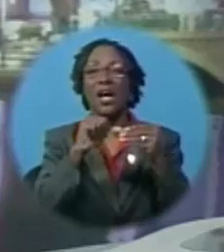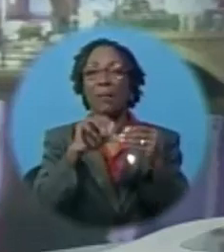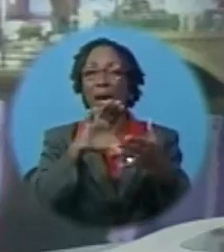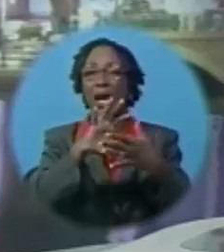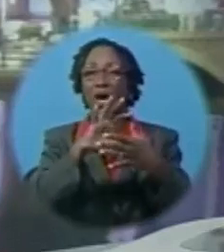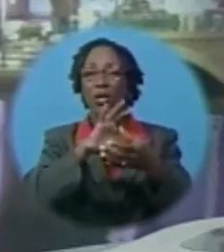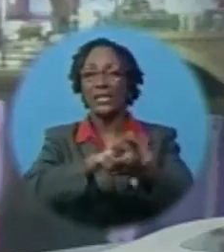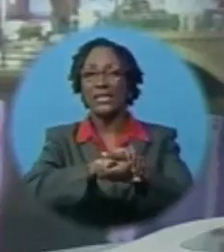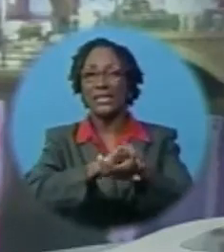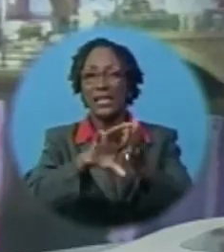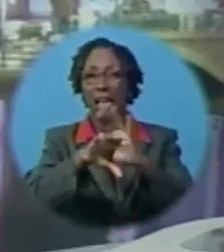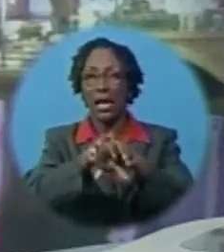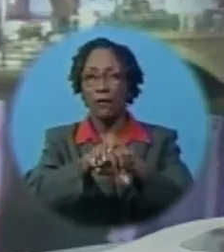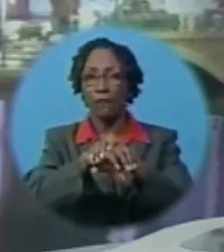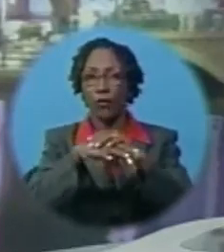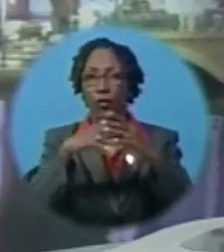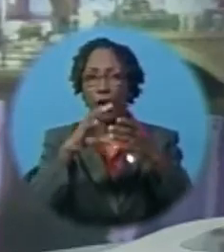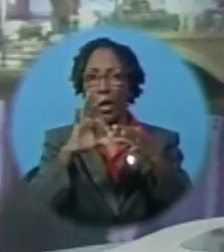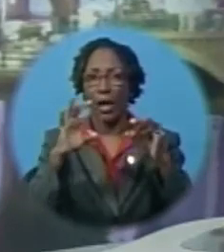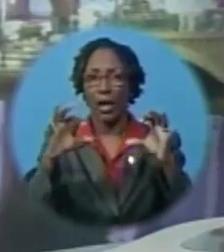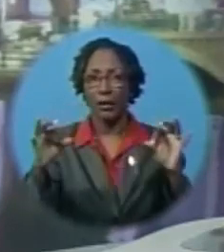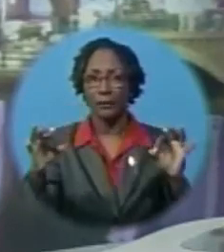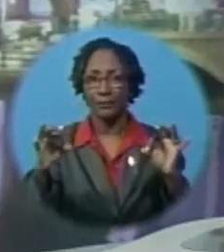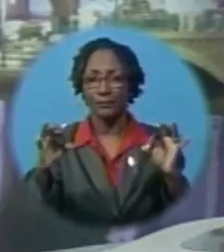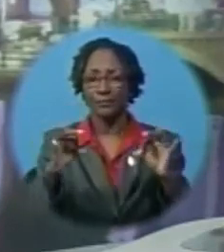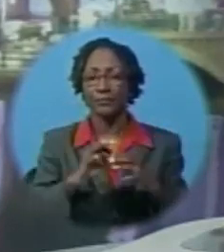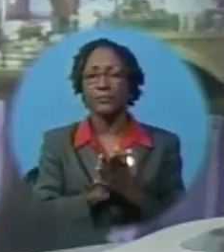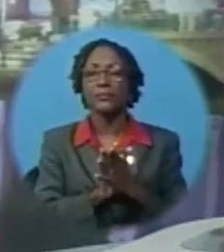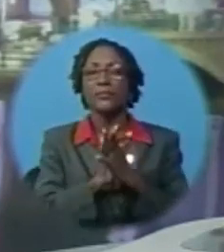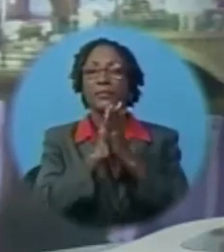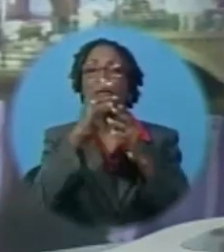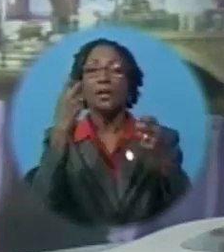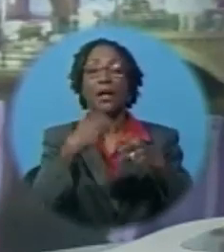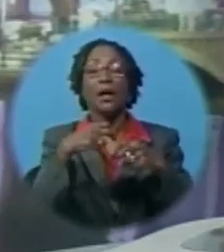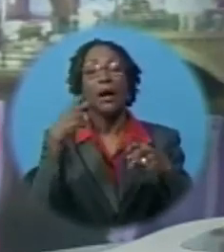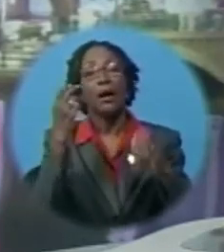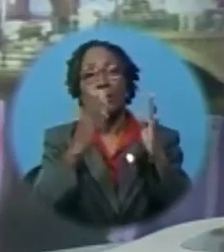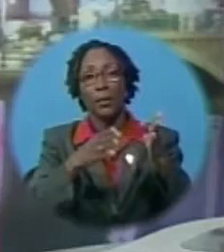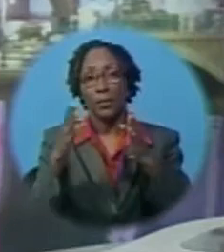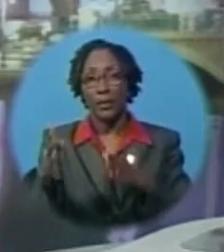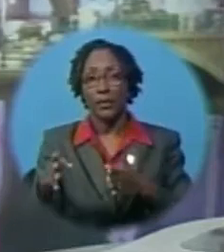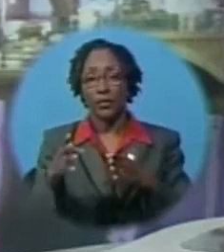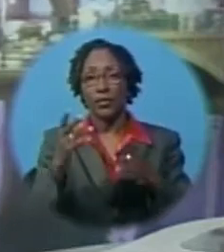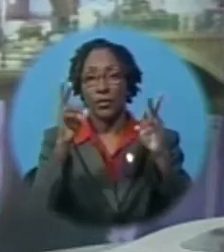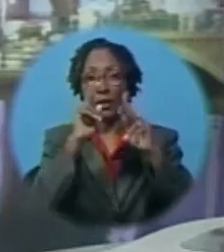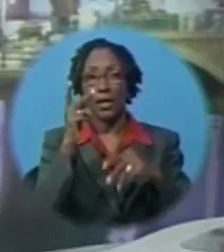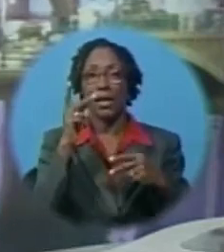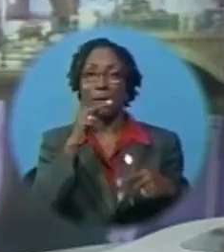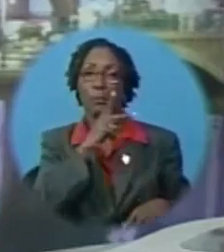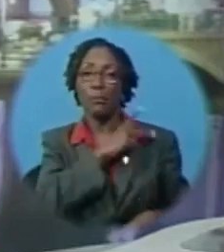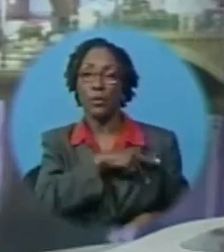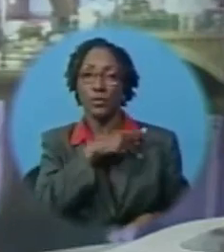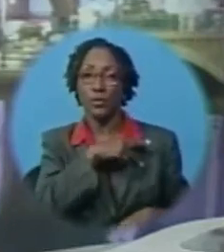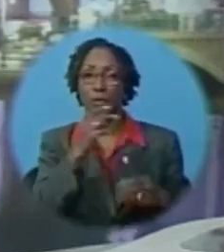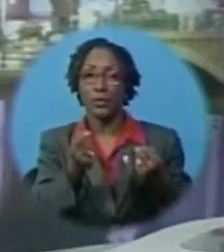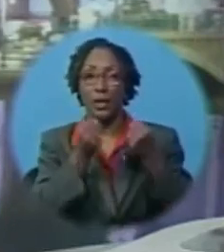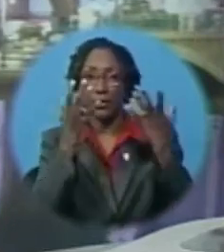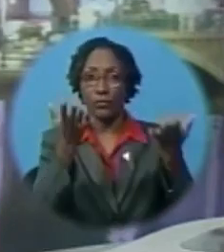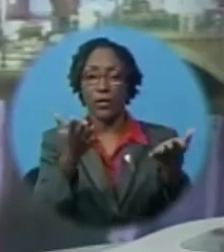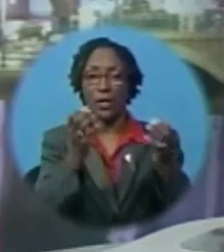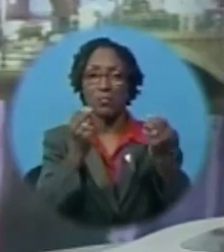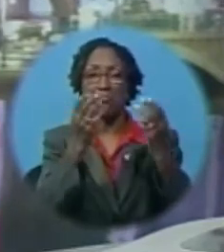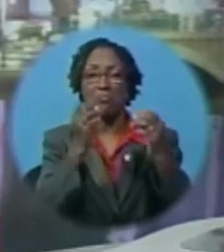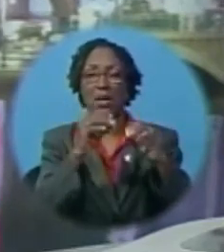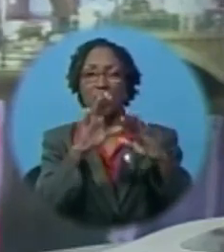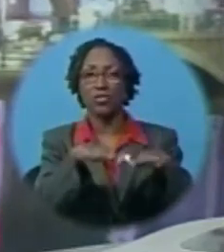After hard preparation and personal sacrifice, thousands of primary school students have taken that one important step